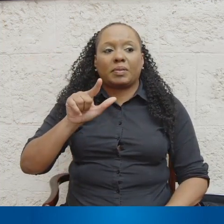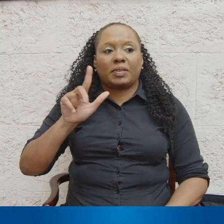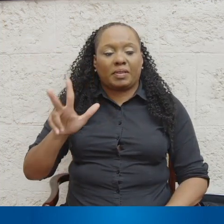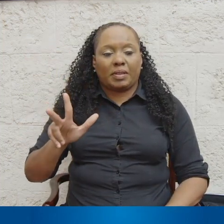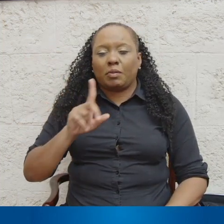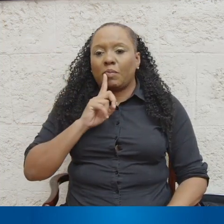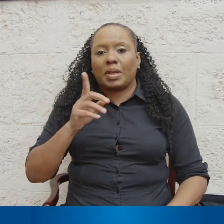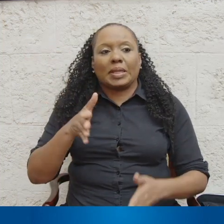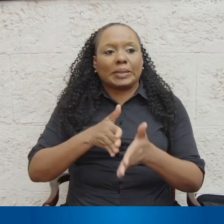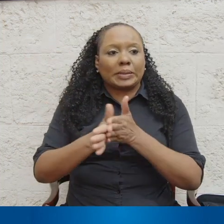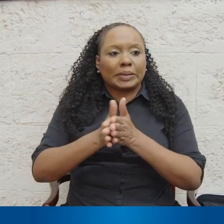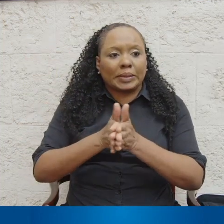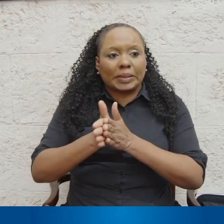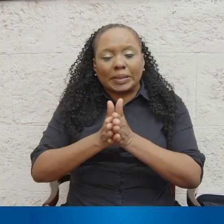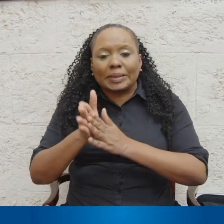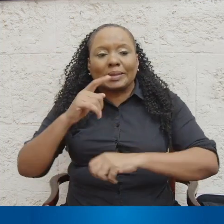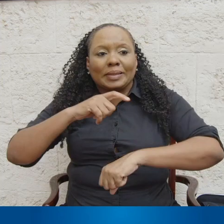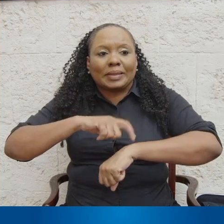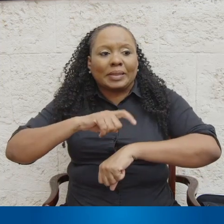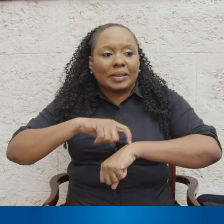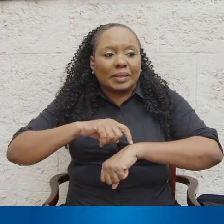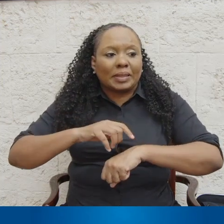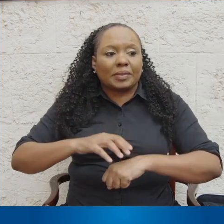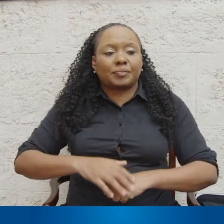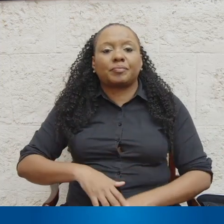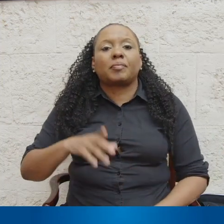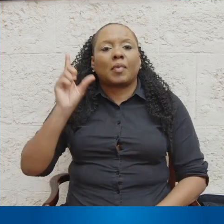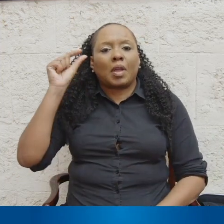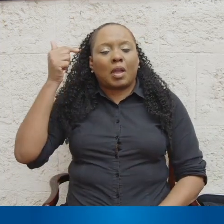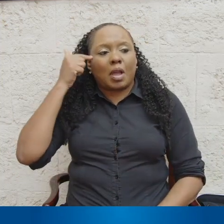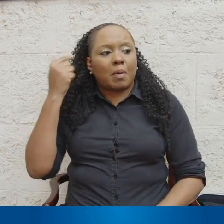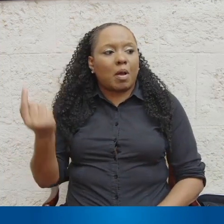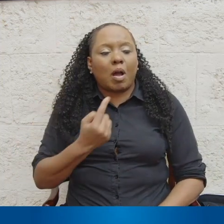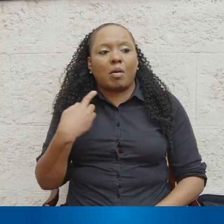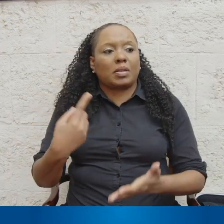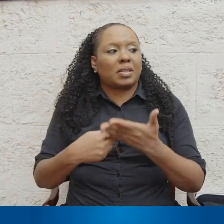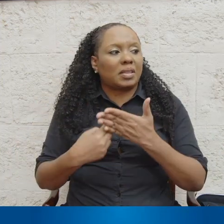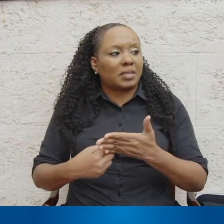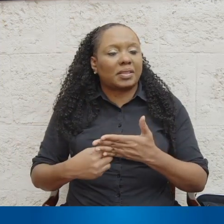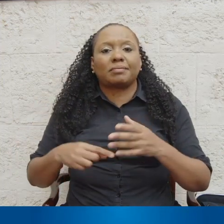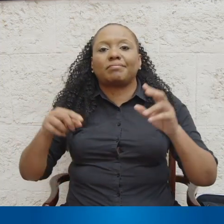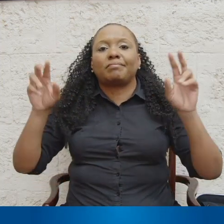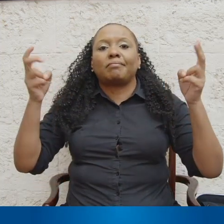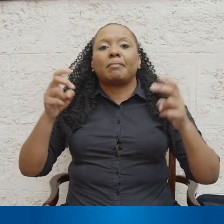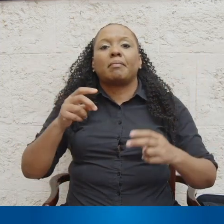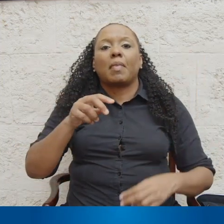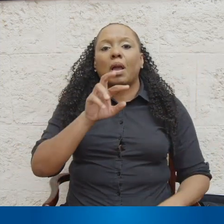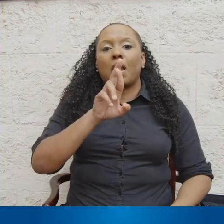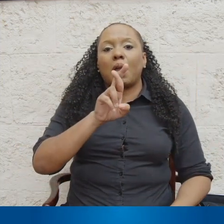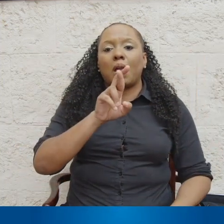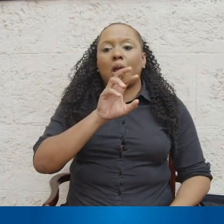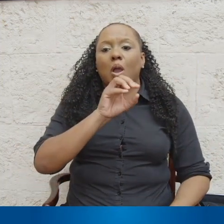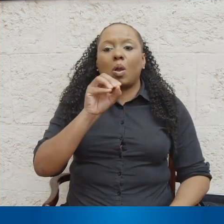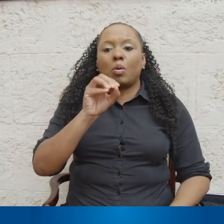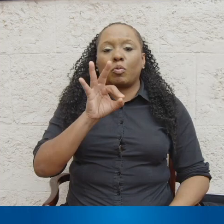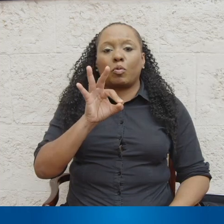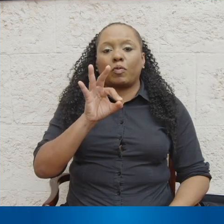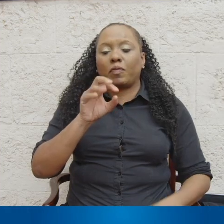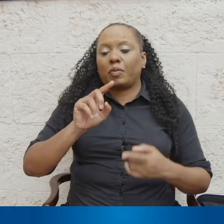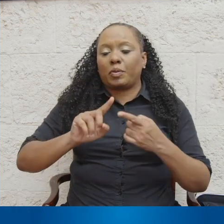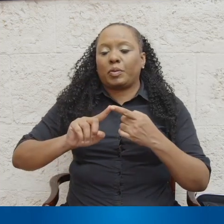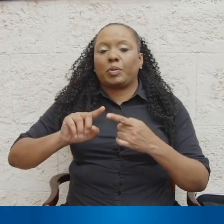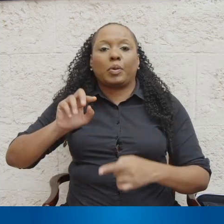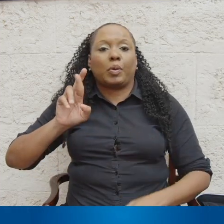us. You know, government has spoken about its Roof to Reefs program. And it is intended